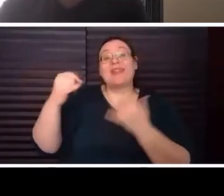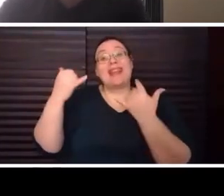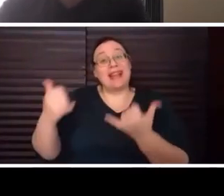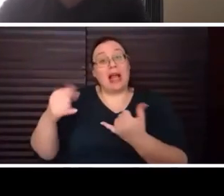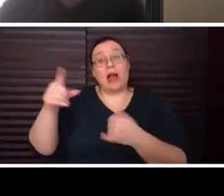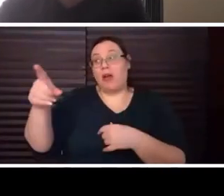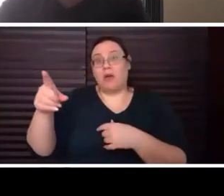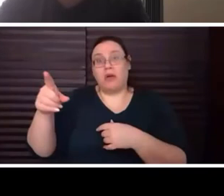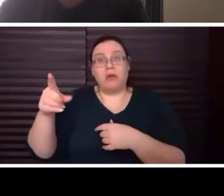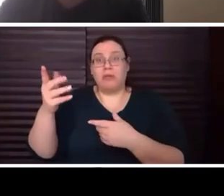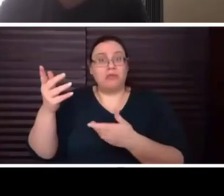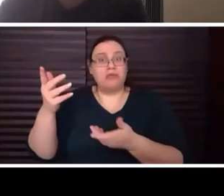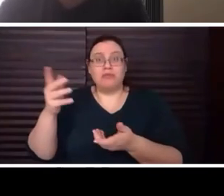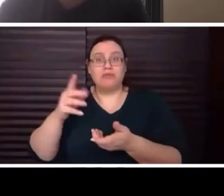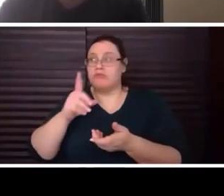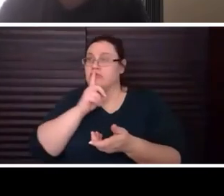have to